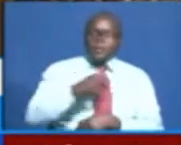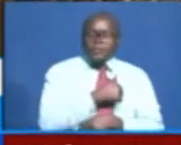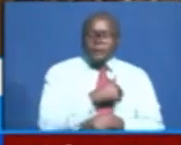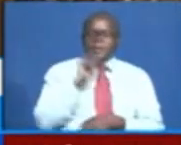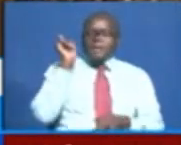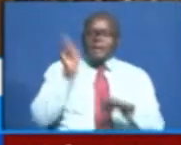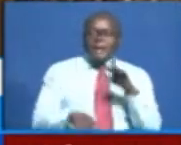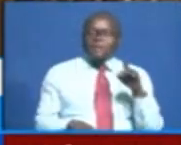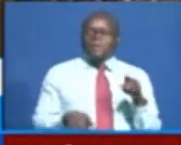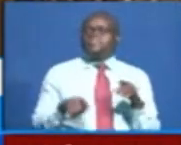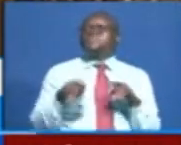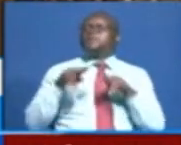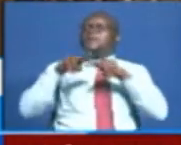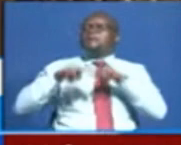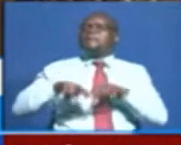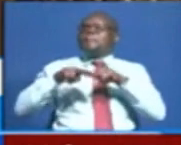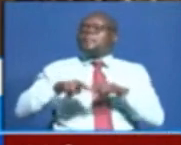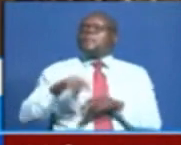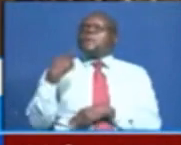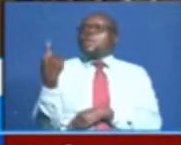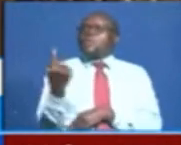rest